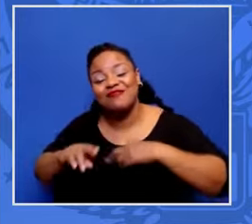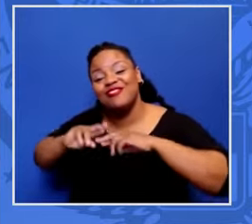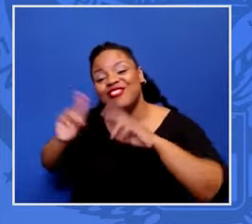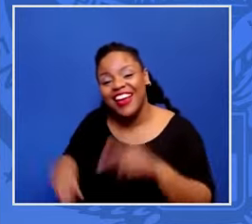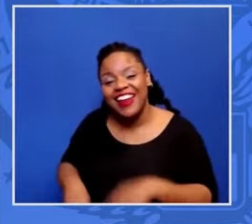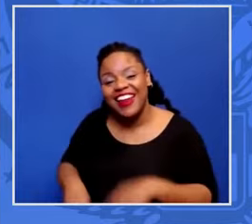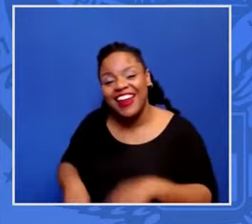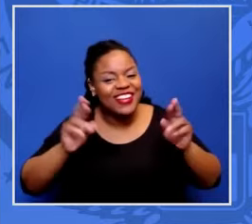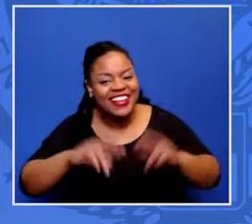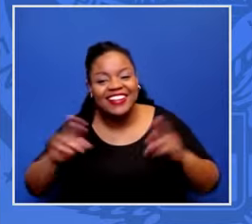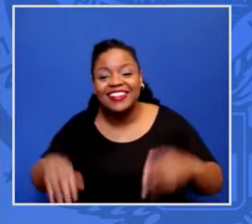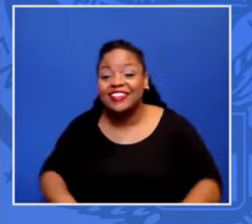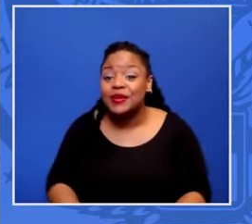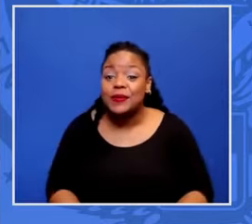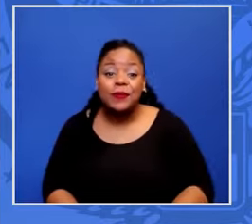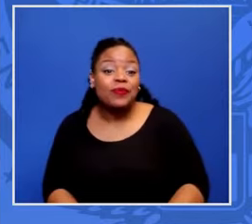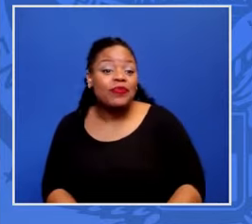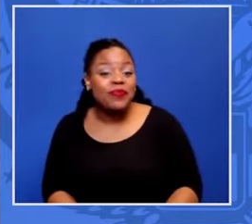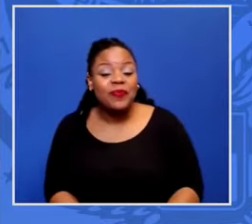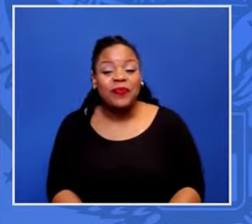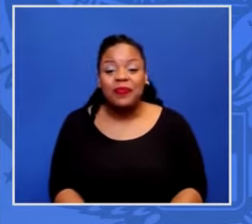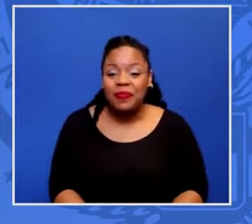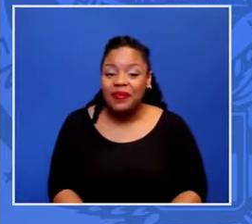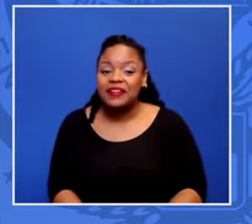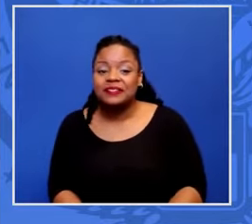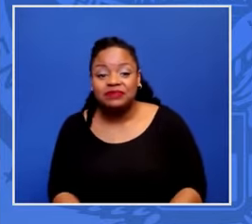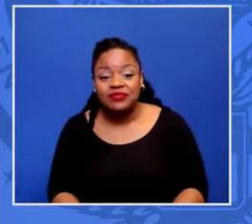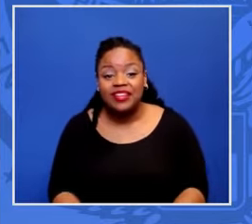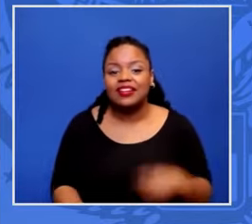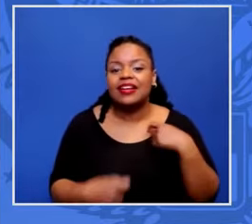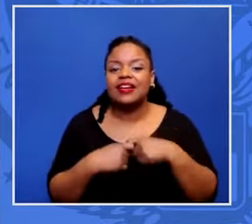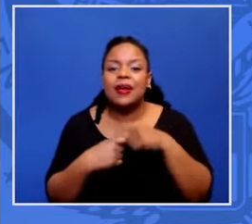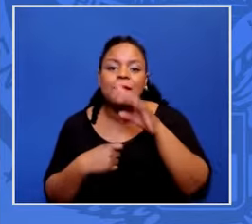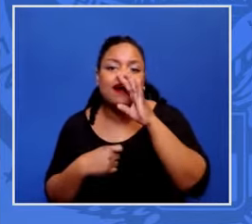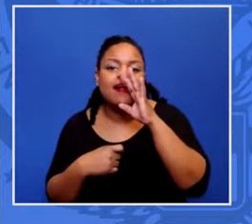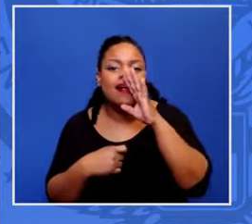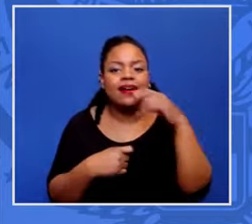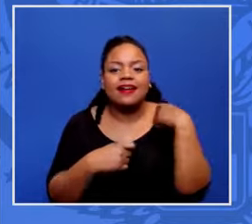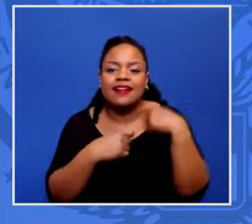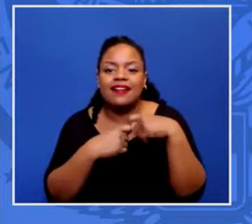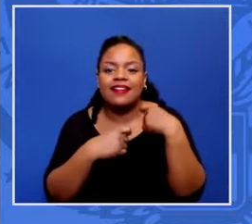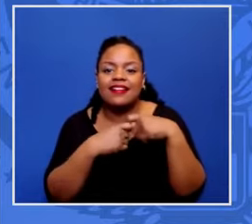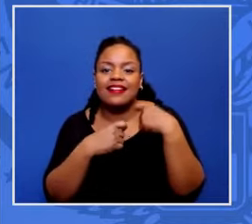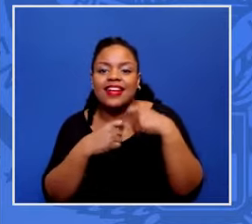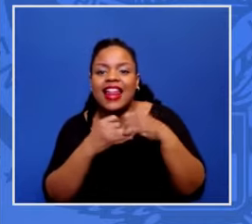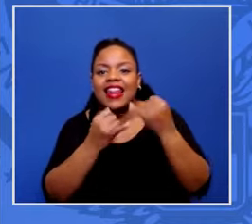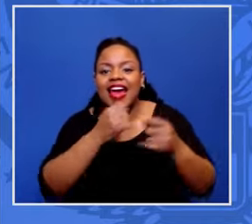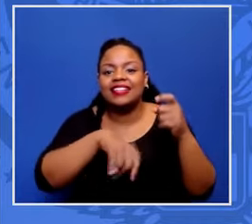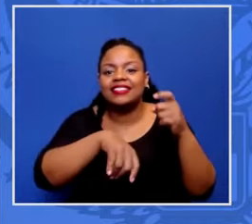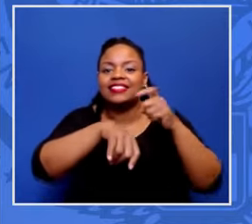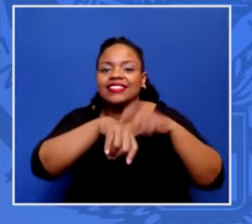go. Báilame como si fuera la última vez y enséñame ese pasito que no sé,